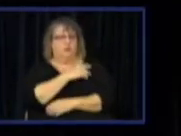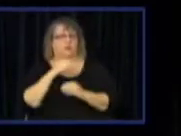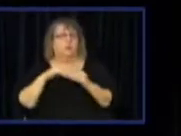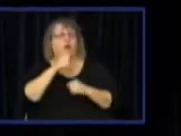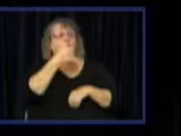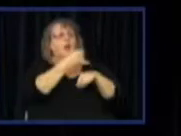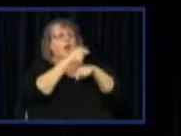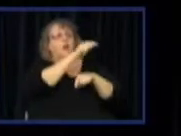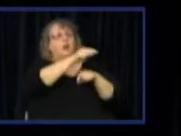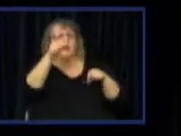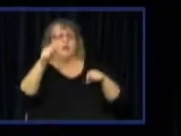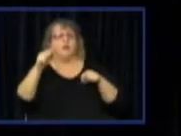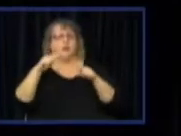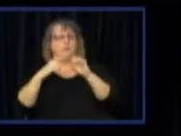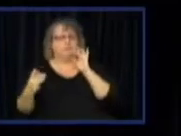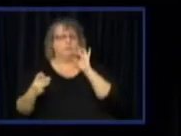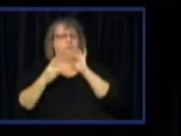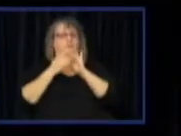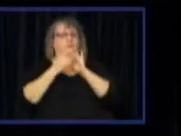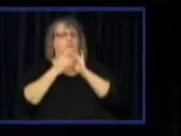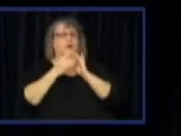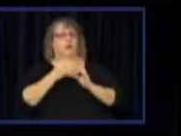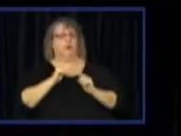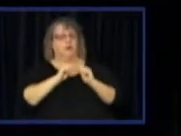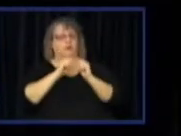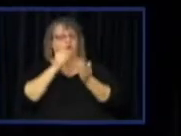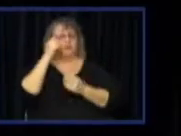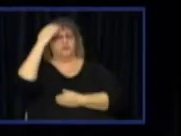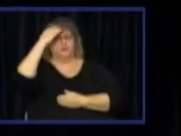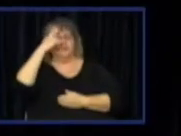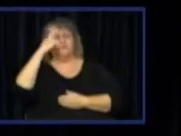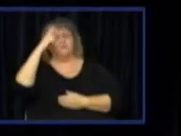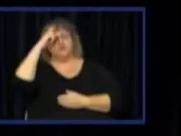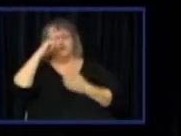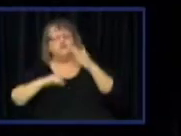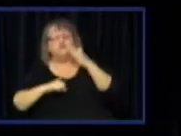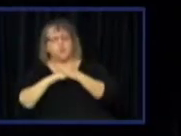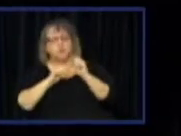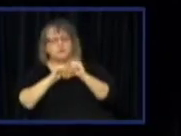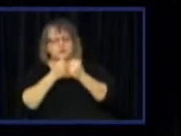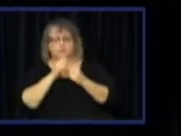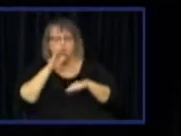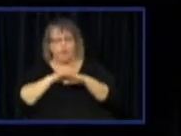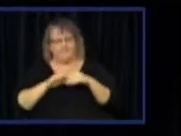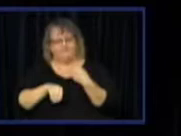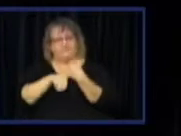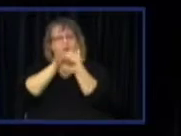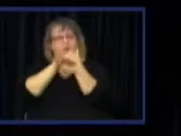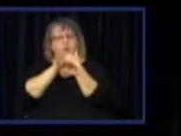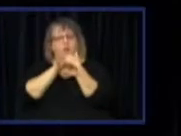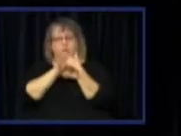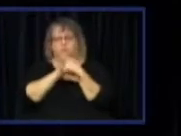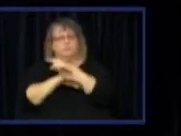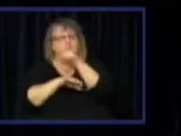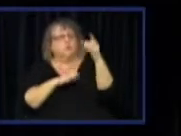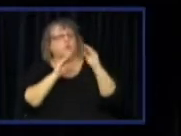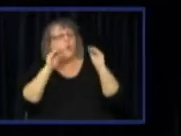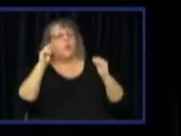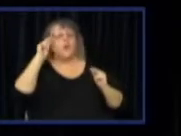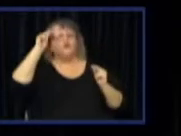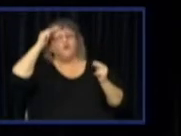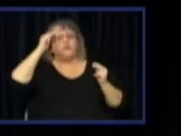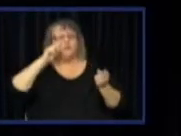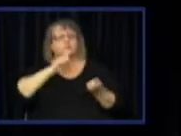neighbor islands, the availability of having a stroke expert through telemedicine who can see them at hospitals that don't have a neurologist on